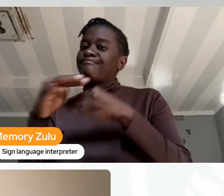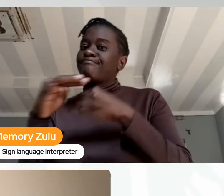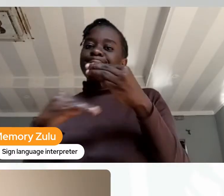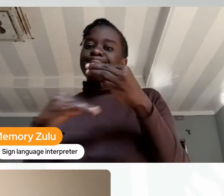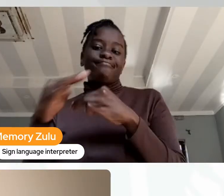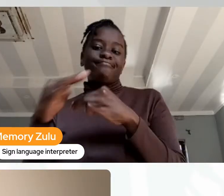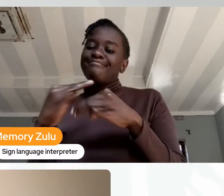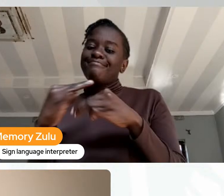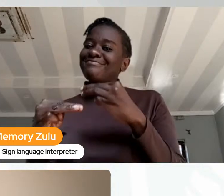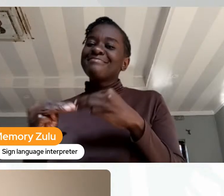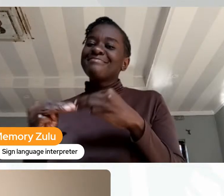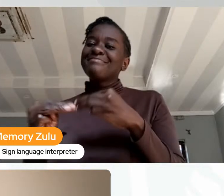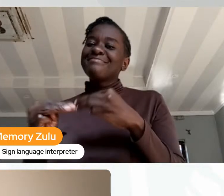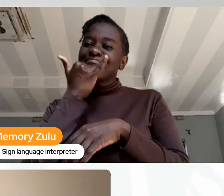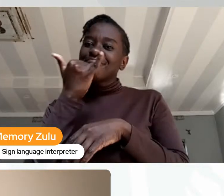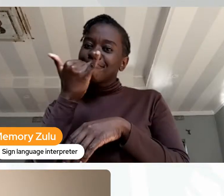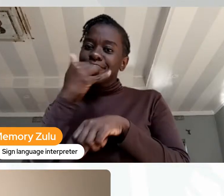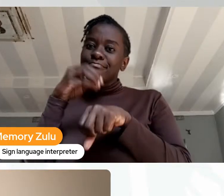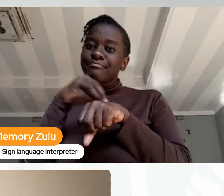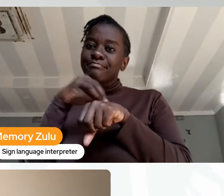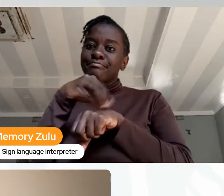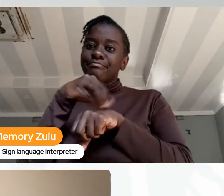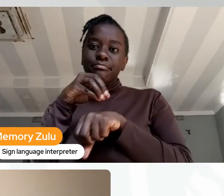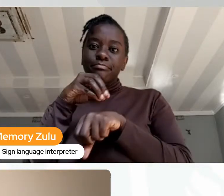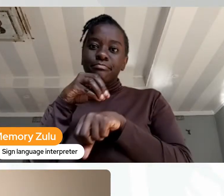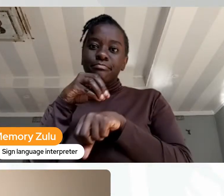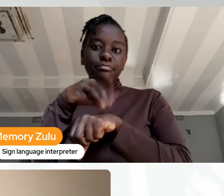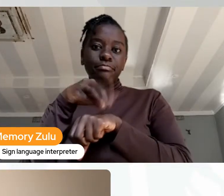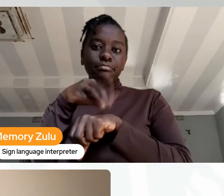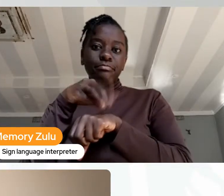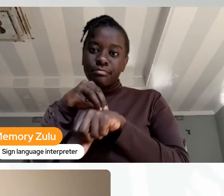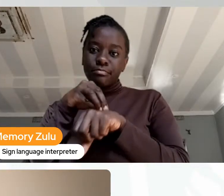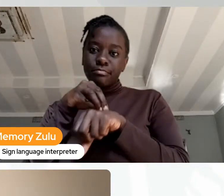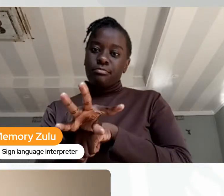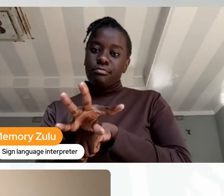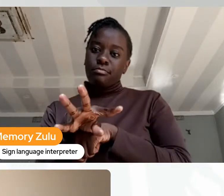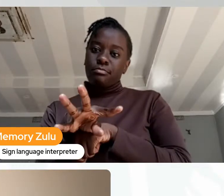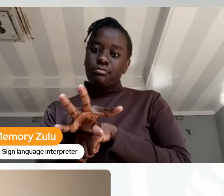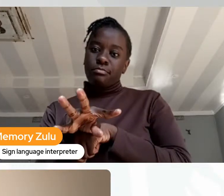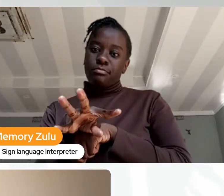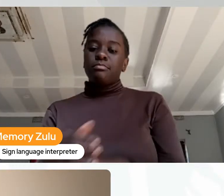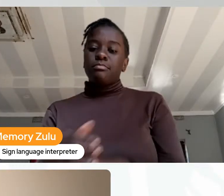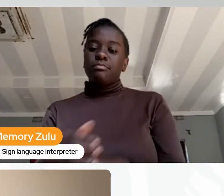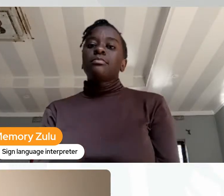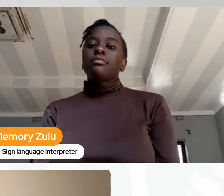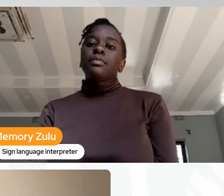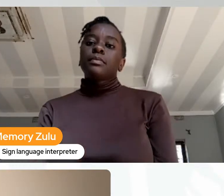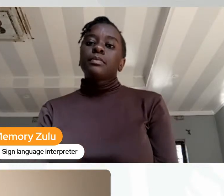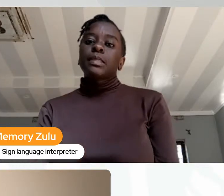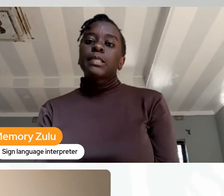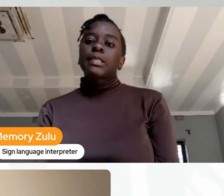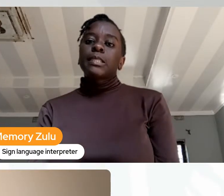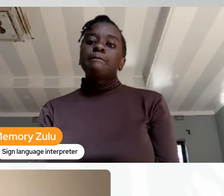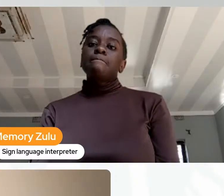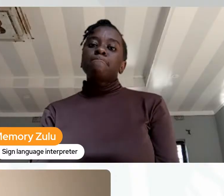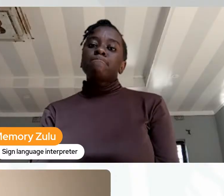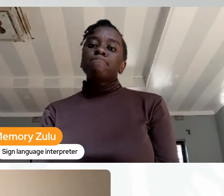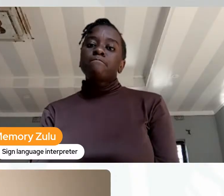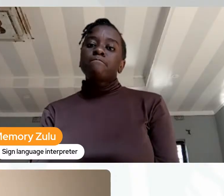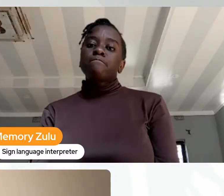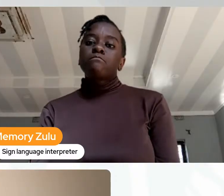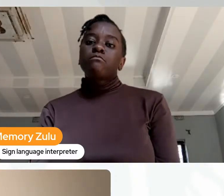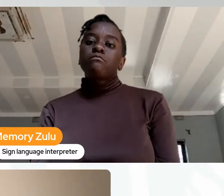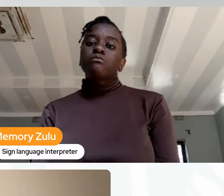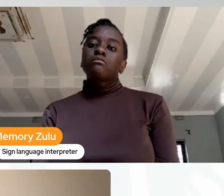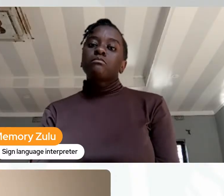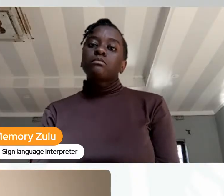girls are biologically more vulnerable to certain STIs. And it is